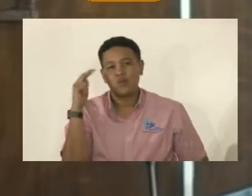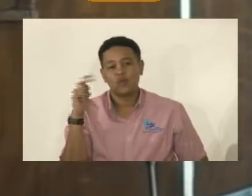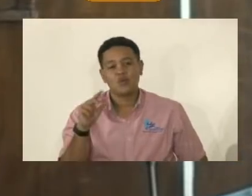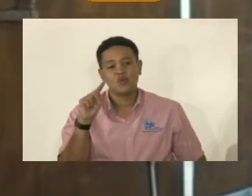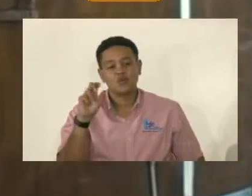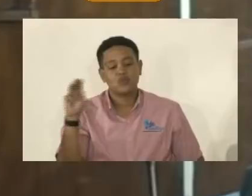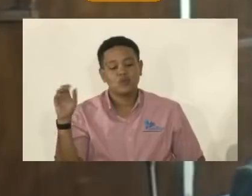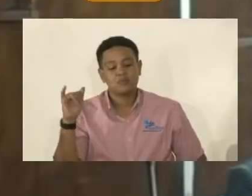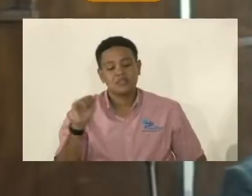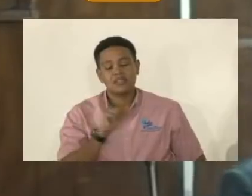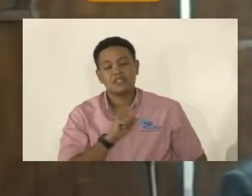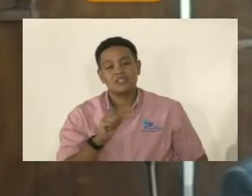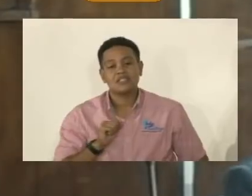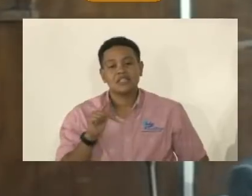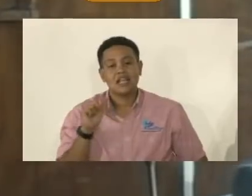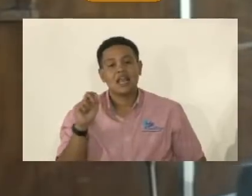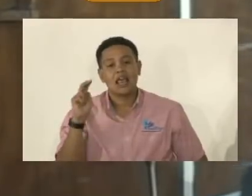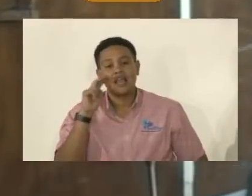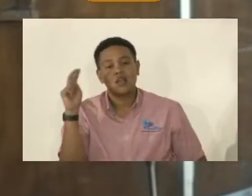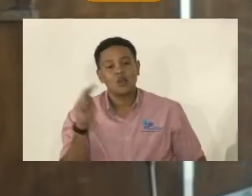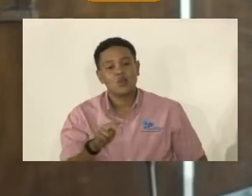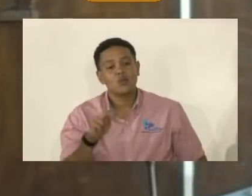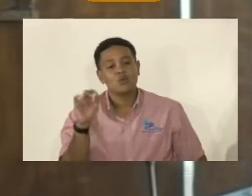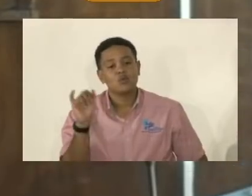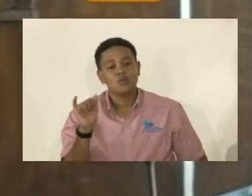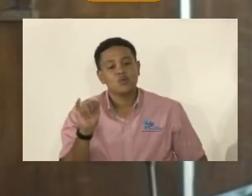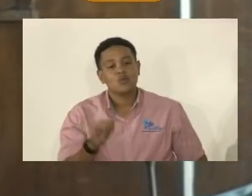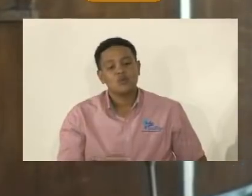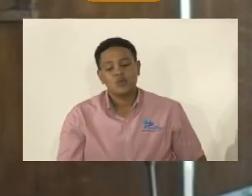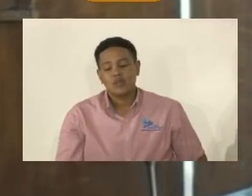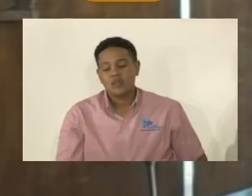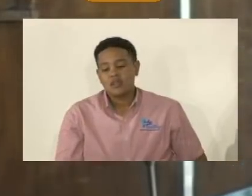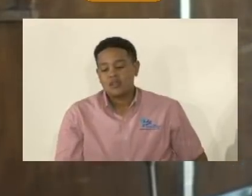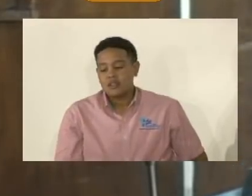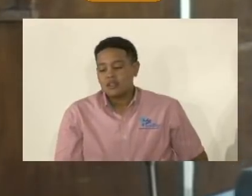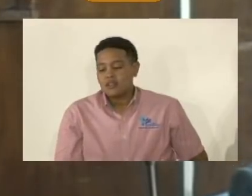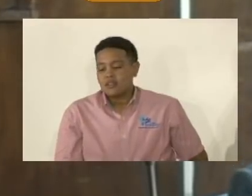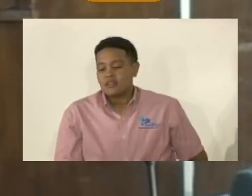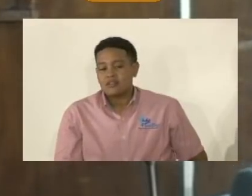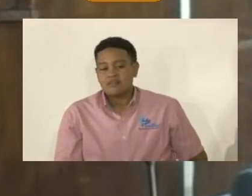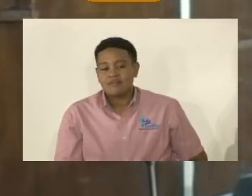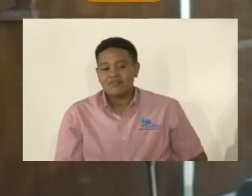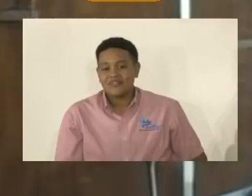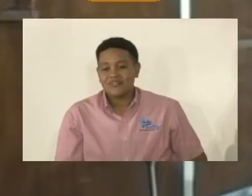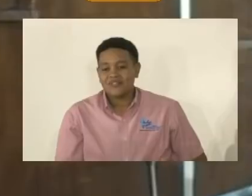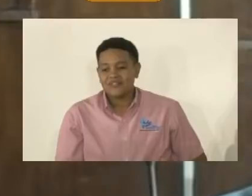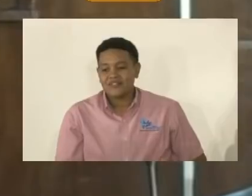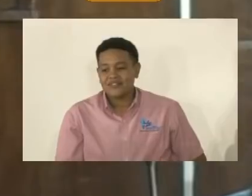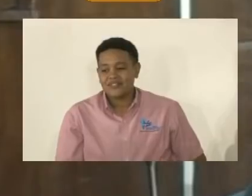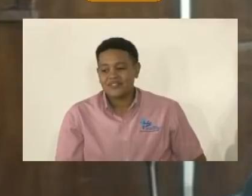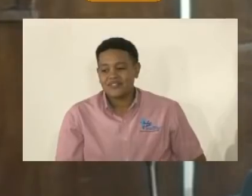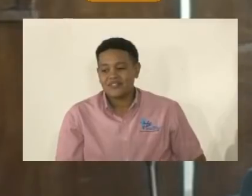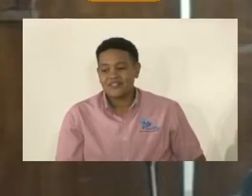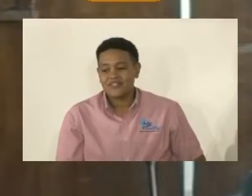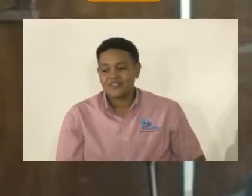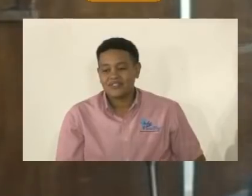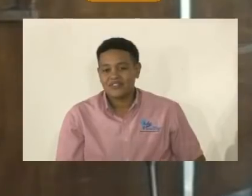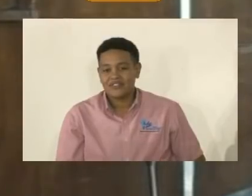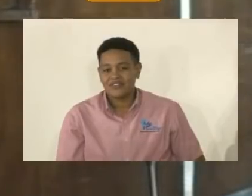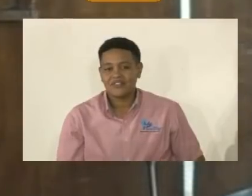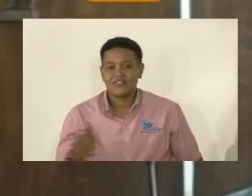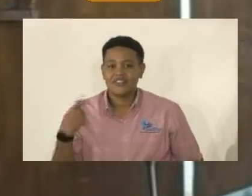Senator Allen already dealt with that comprehensively. However, since the theme of my